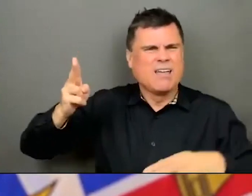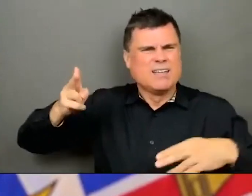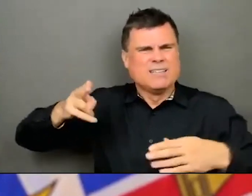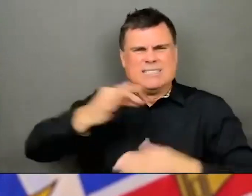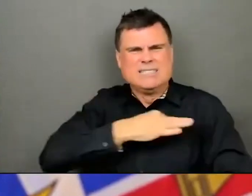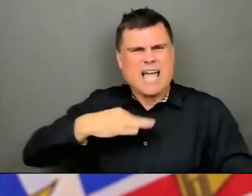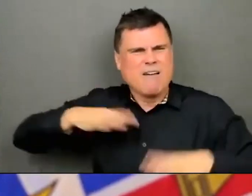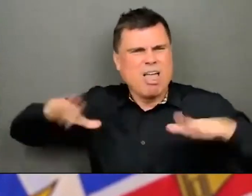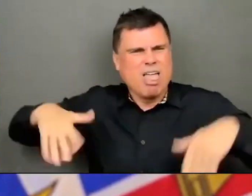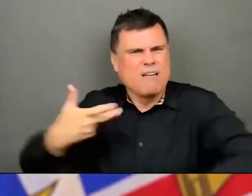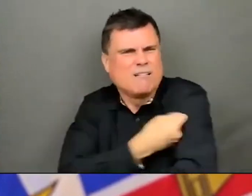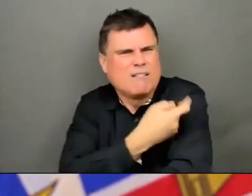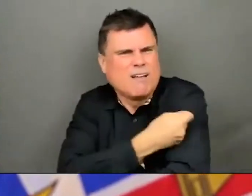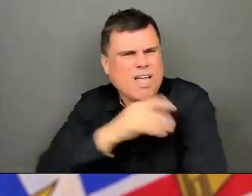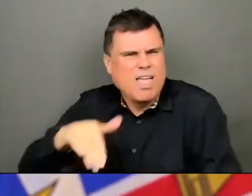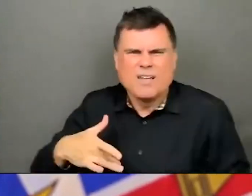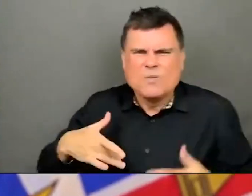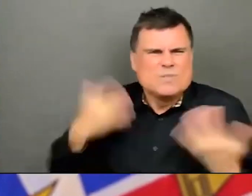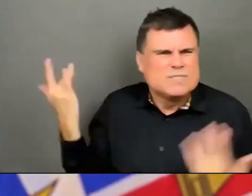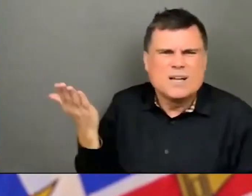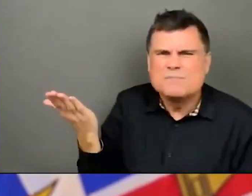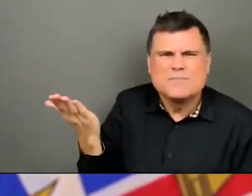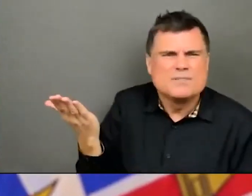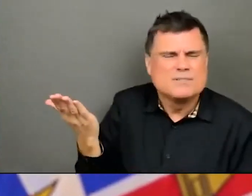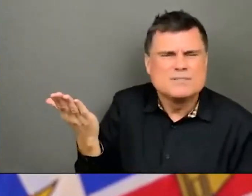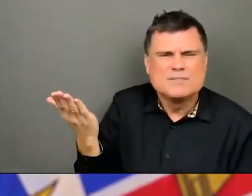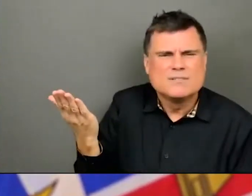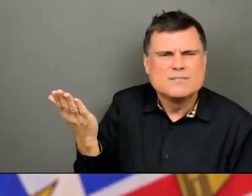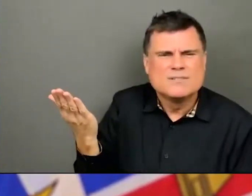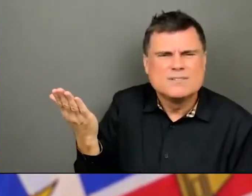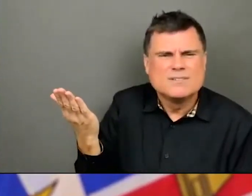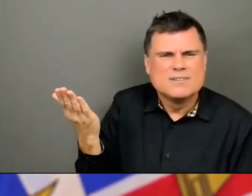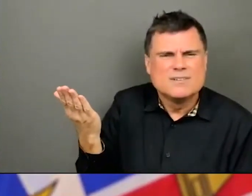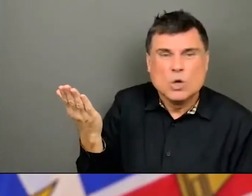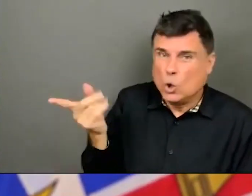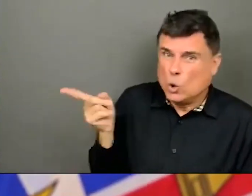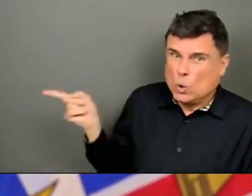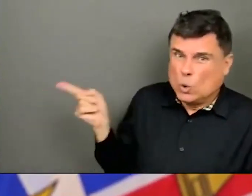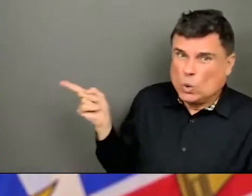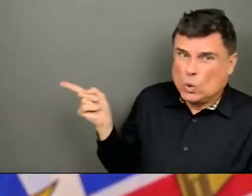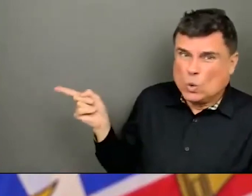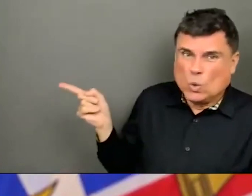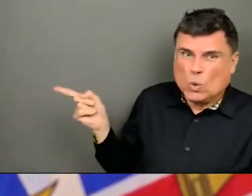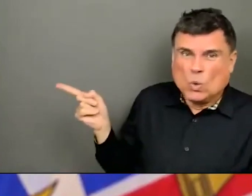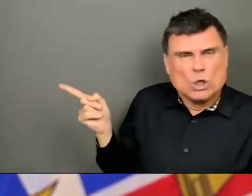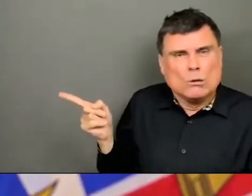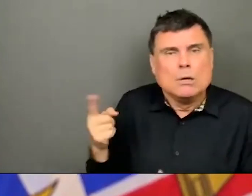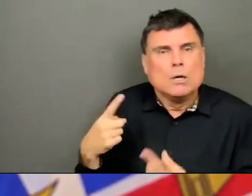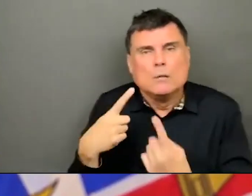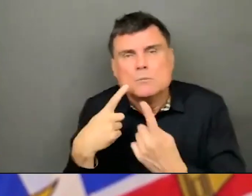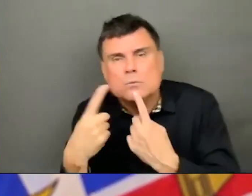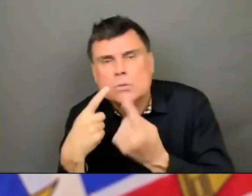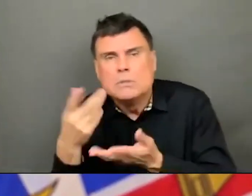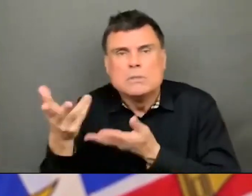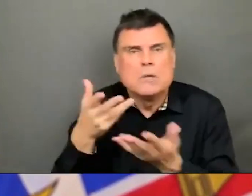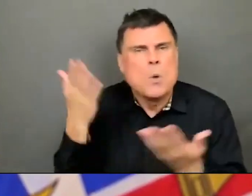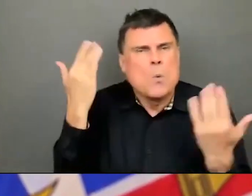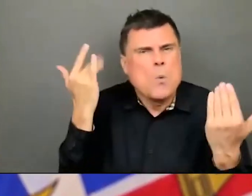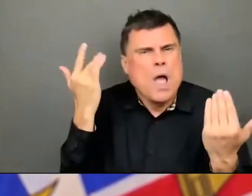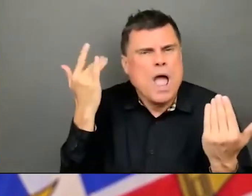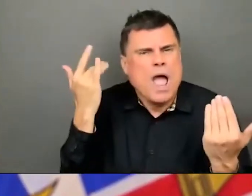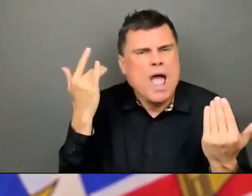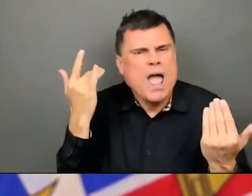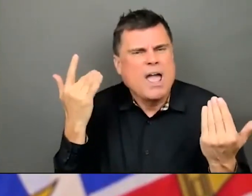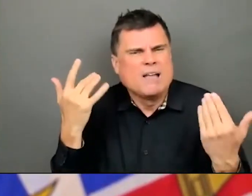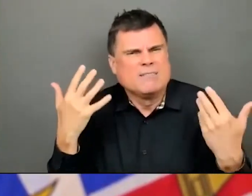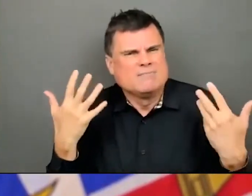higher populations? Have either of you spoken to people in the Interior about why there seems to be more hesitation with healthcare workers there? And is anything